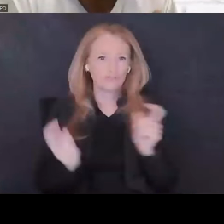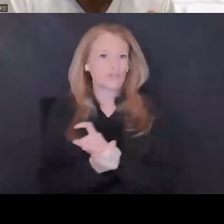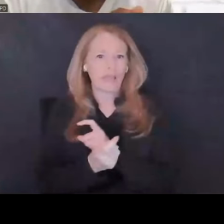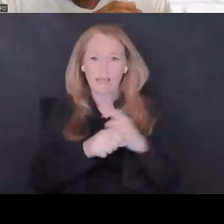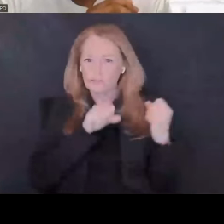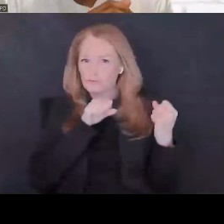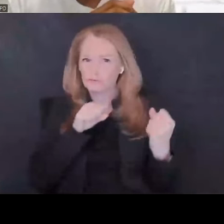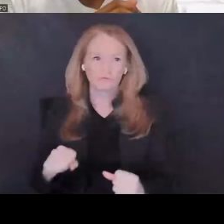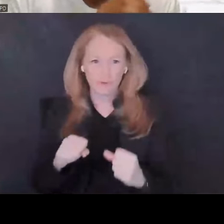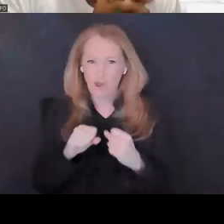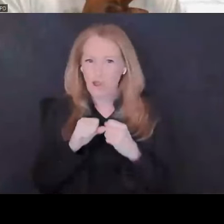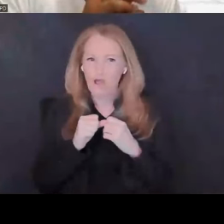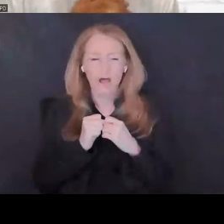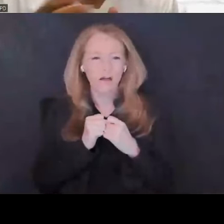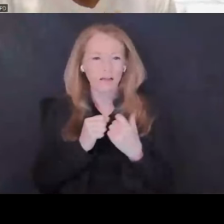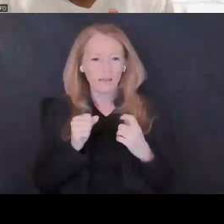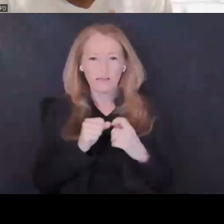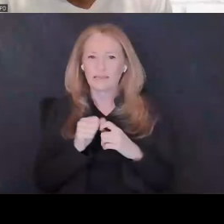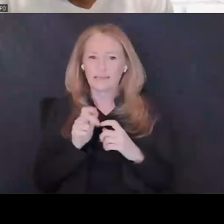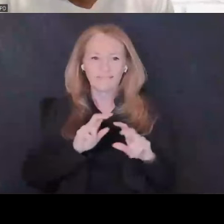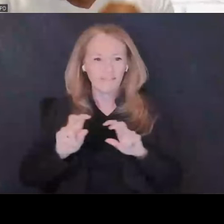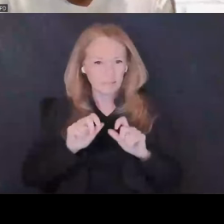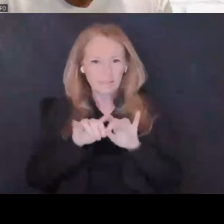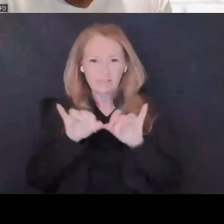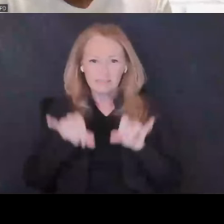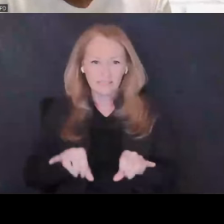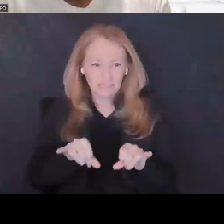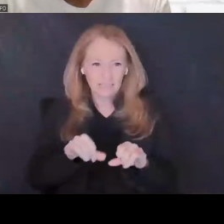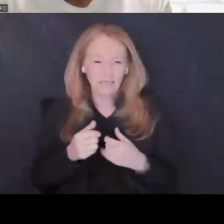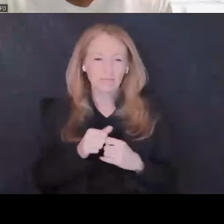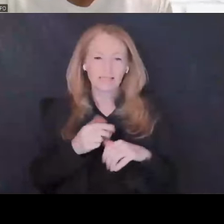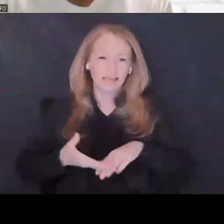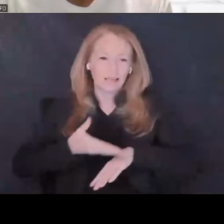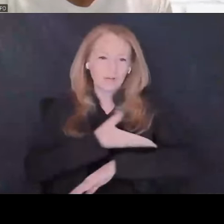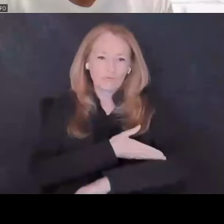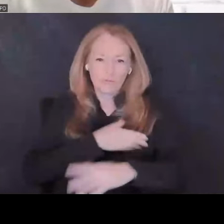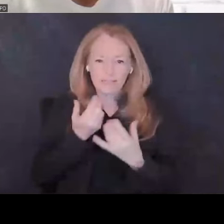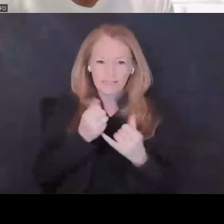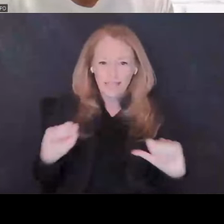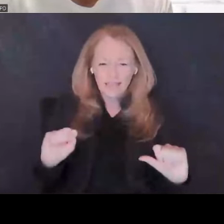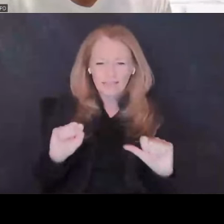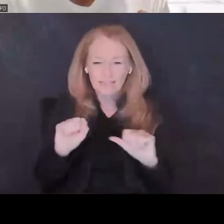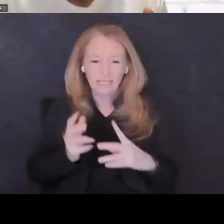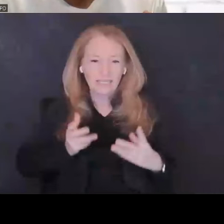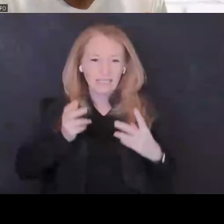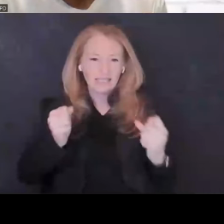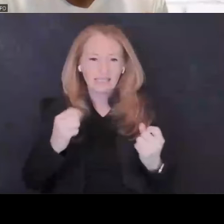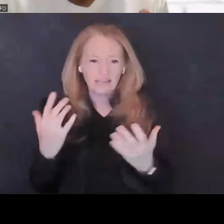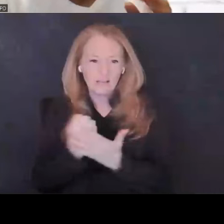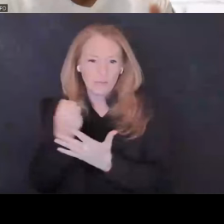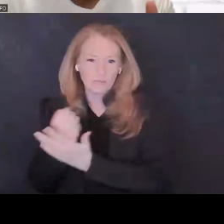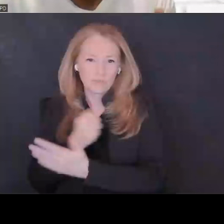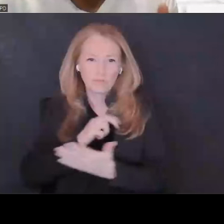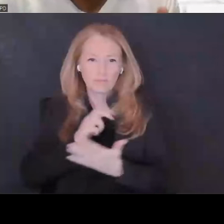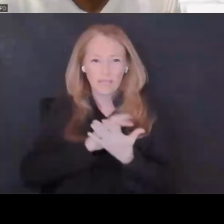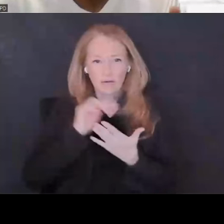radical investments in systems that increase safety, healing opportunities, and programs that address the historical